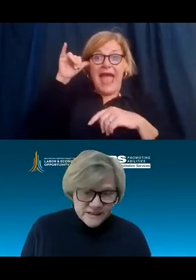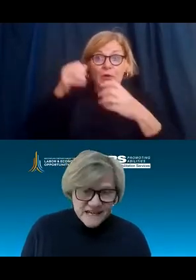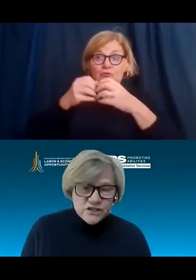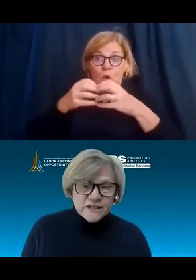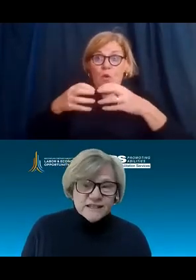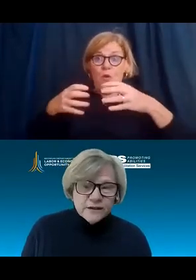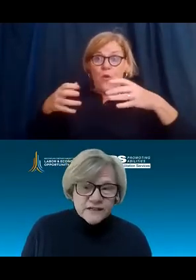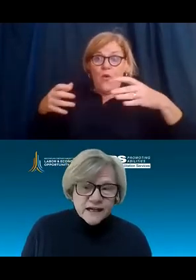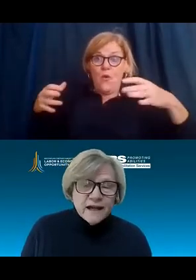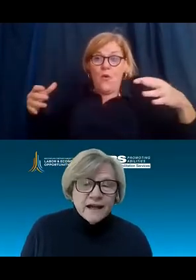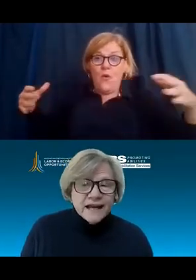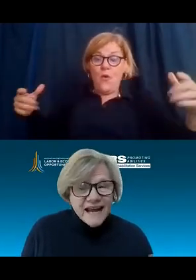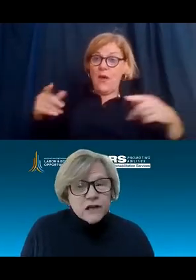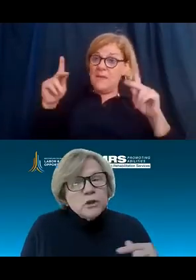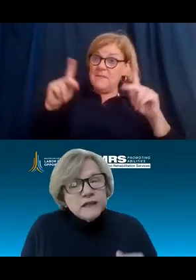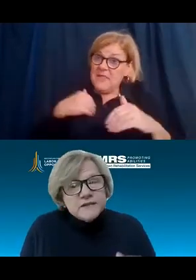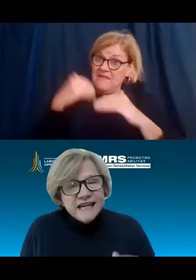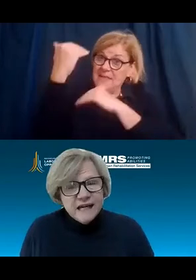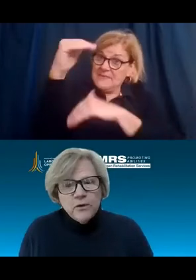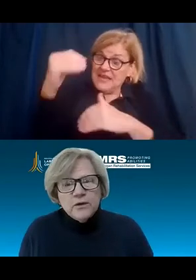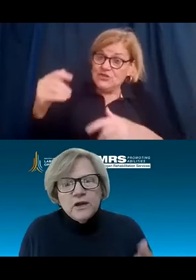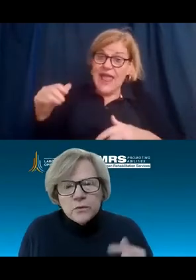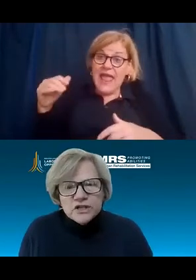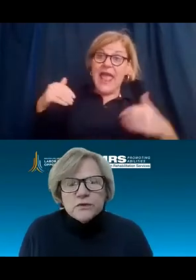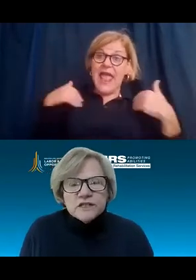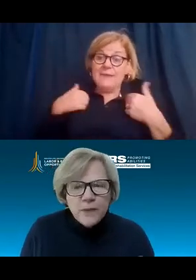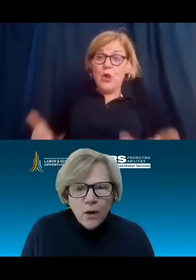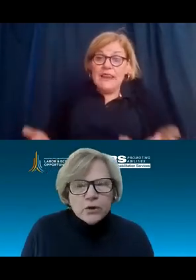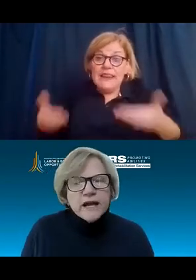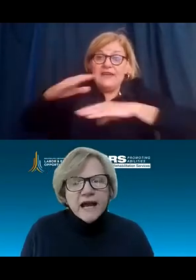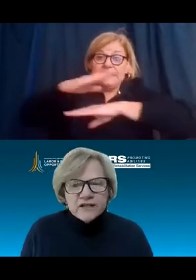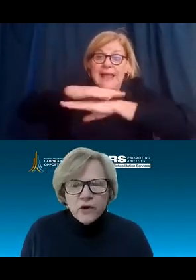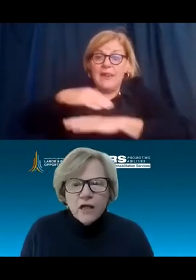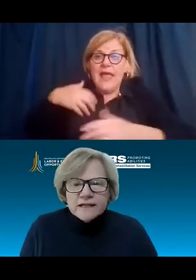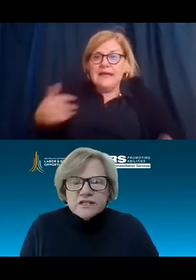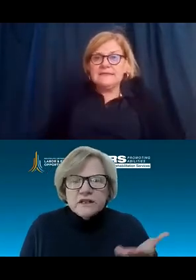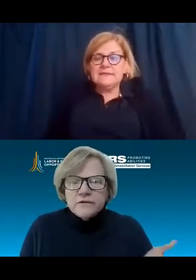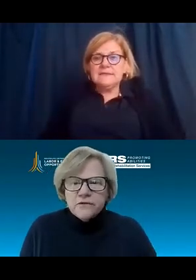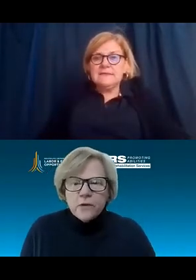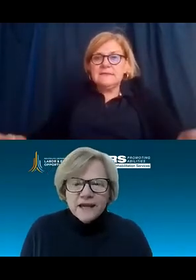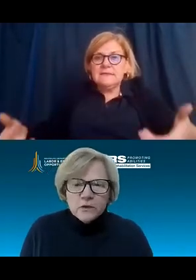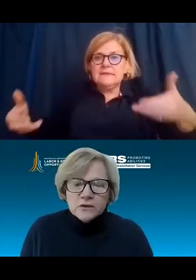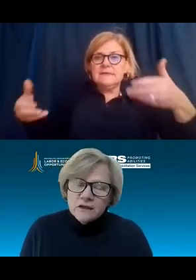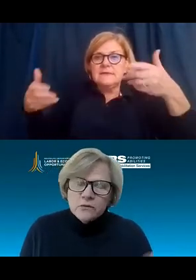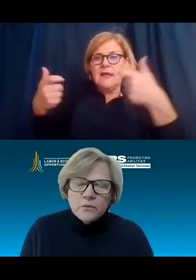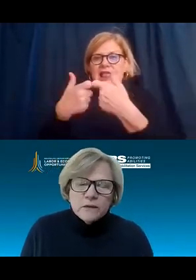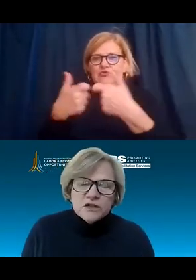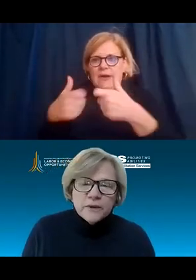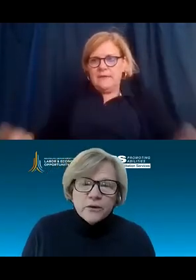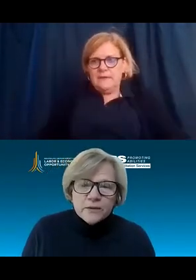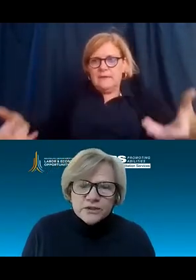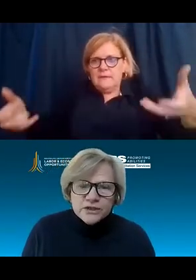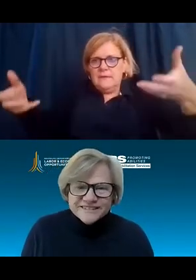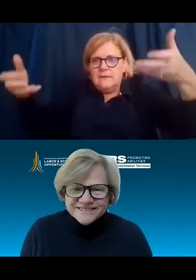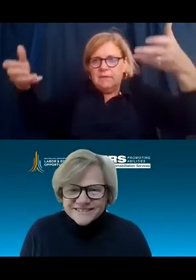have limitations in lifting, an animal lift table, which uses power and hydraulics to lift farm animals, would be a much